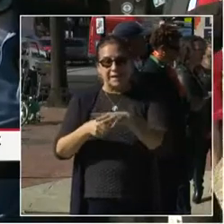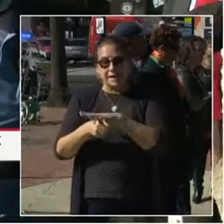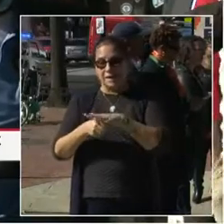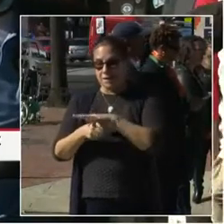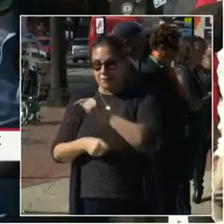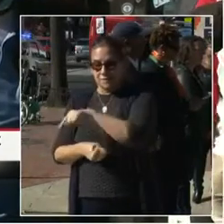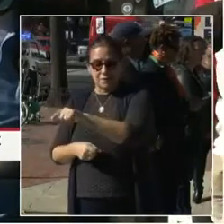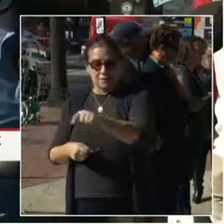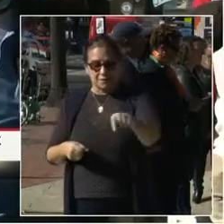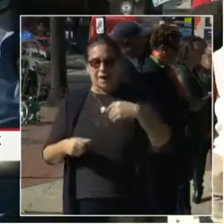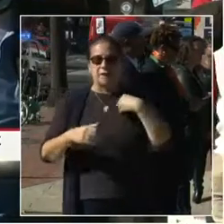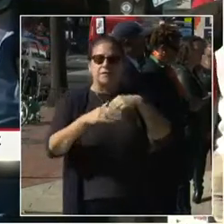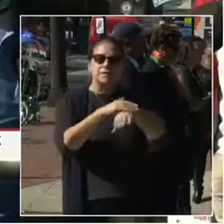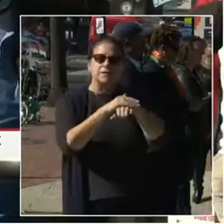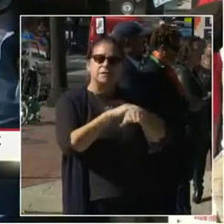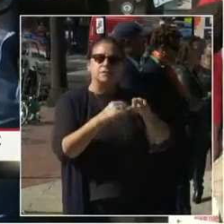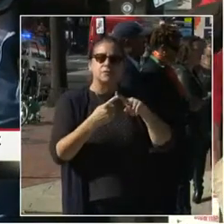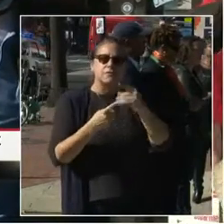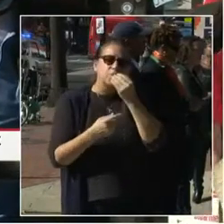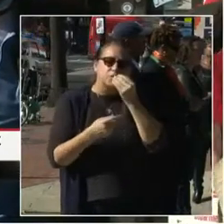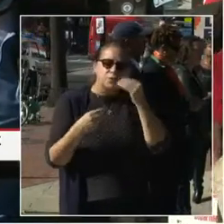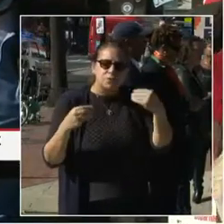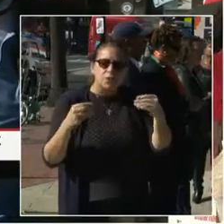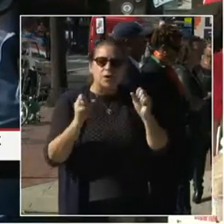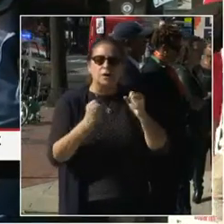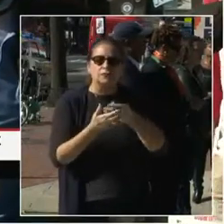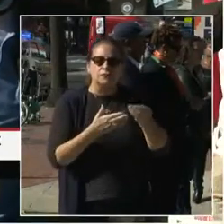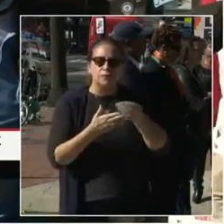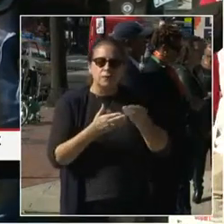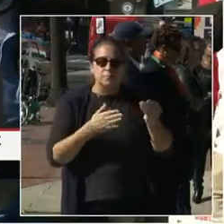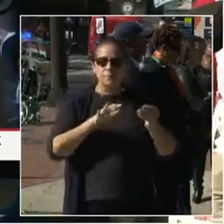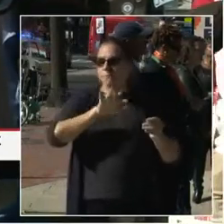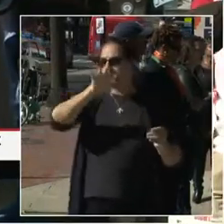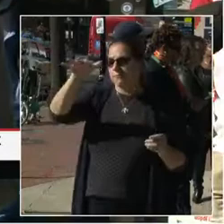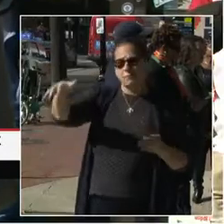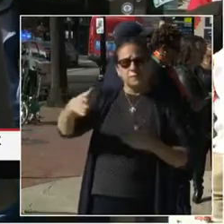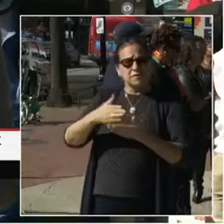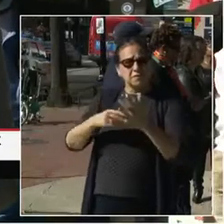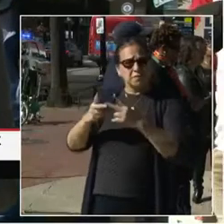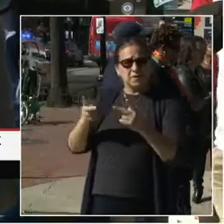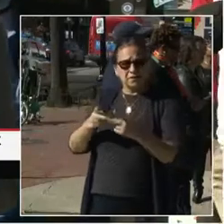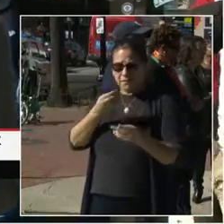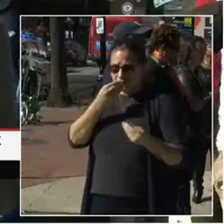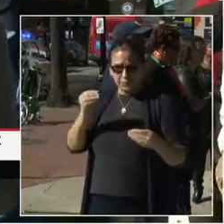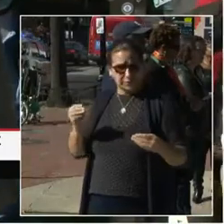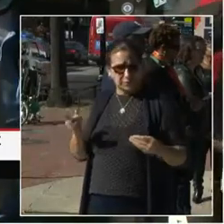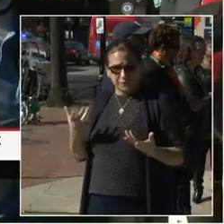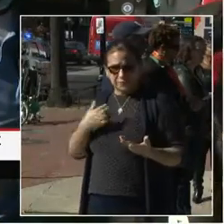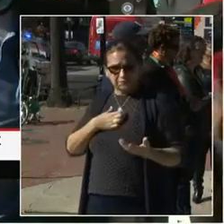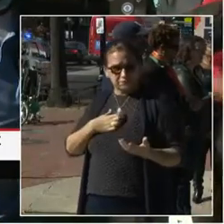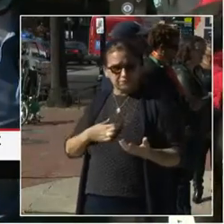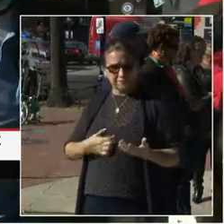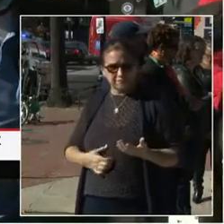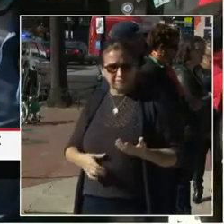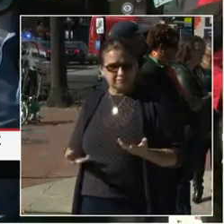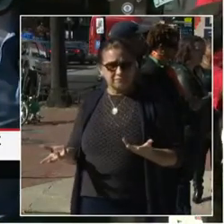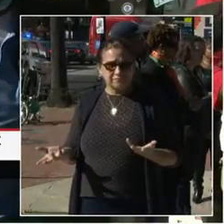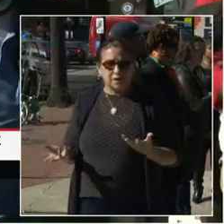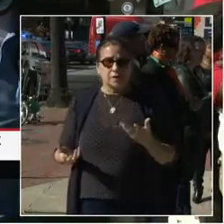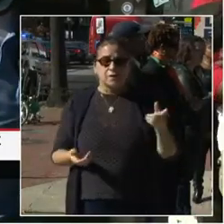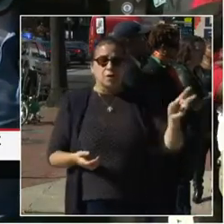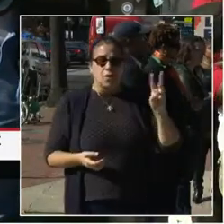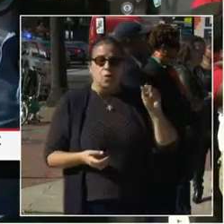been successful in certain parts of the city, like right here in Ward 1, to think about opening a second or